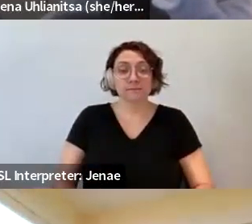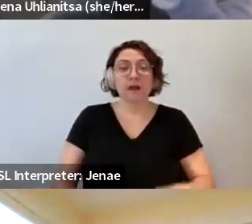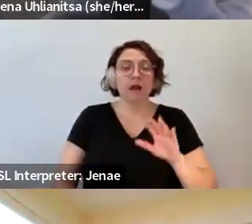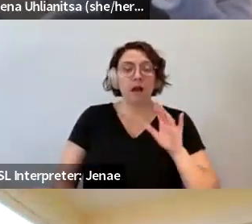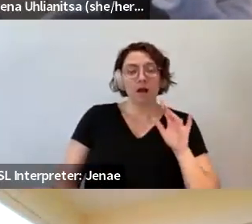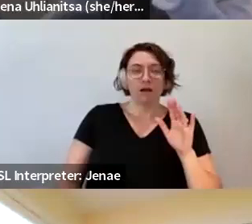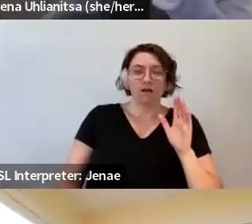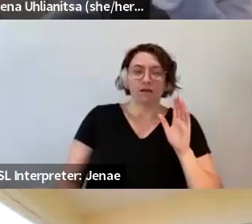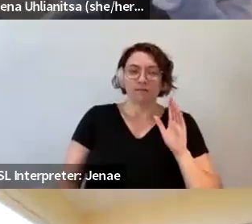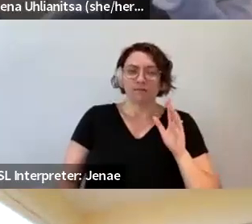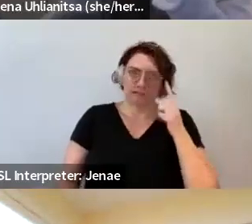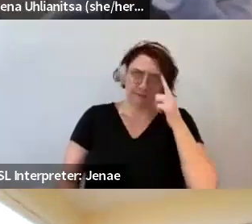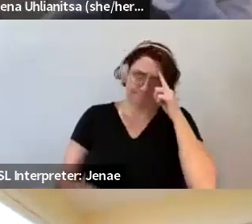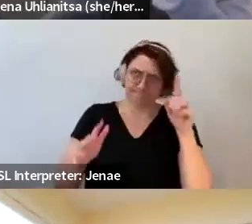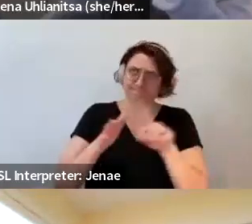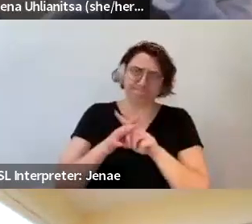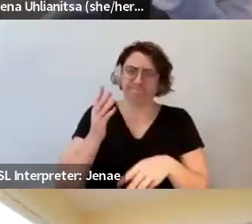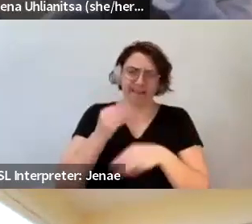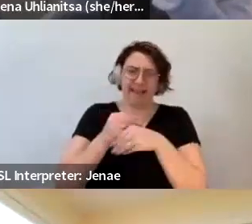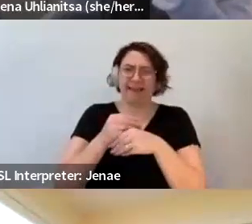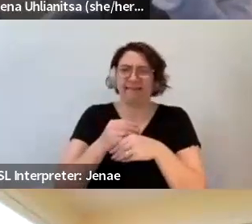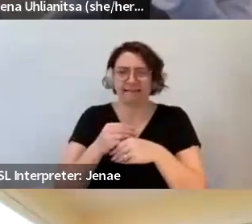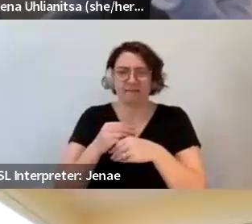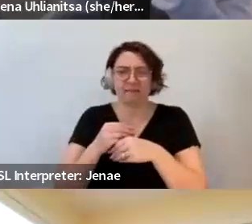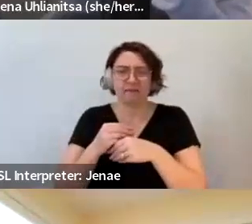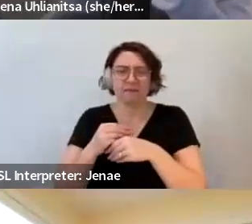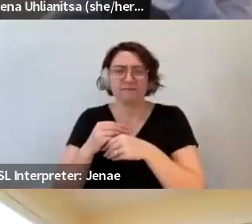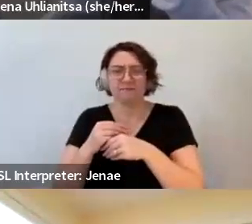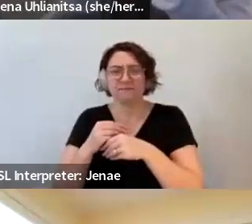If I thought about adding a couple things, so